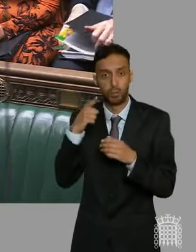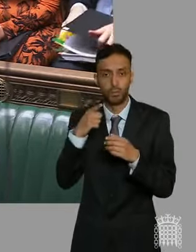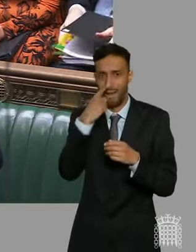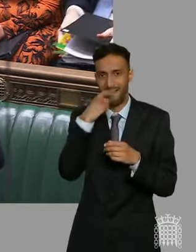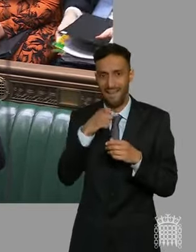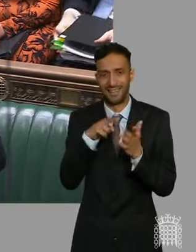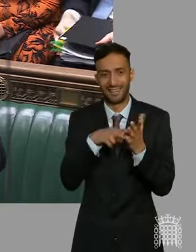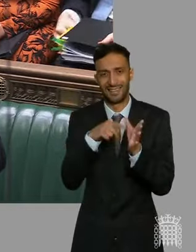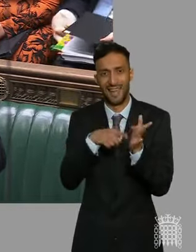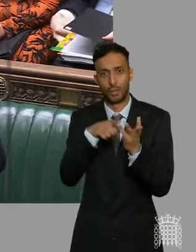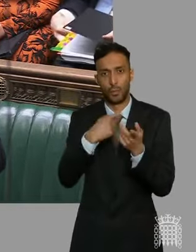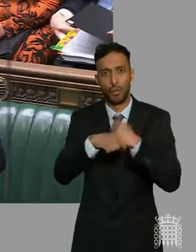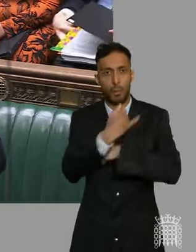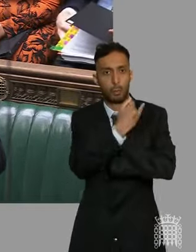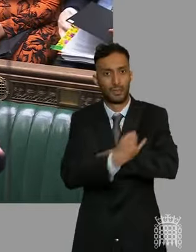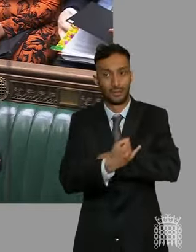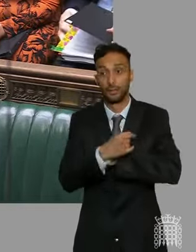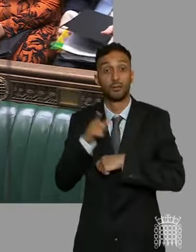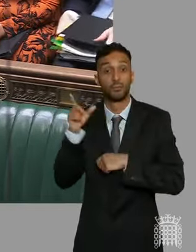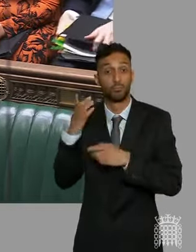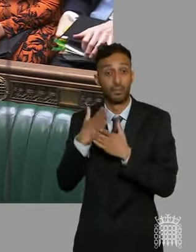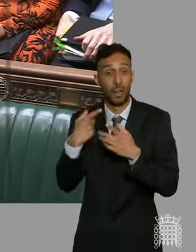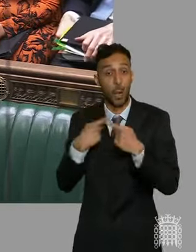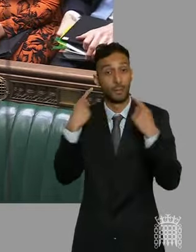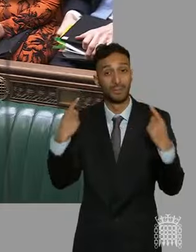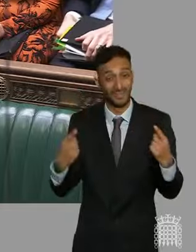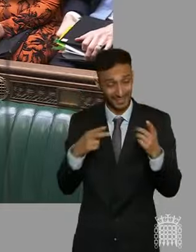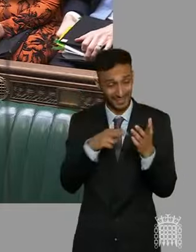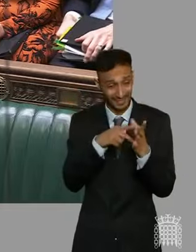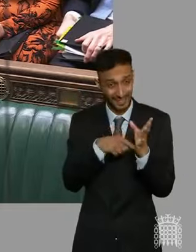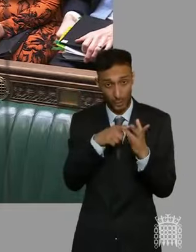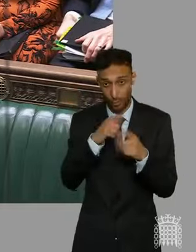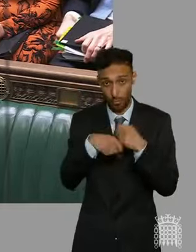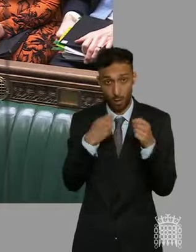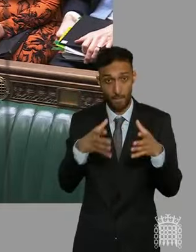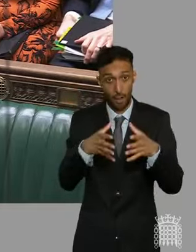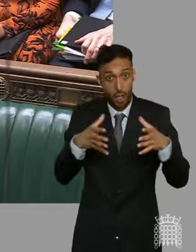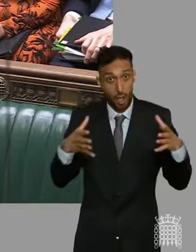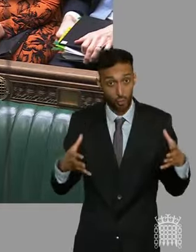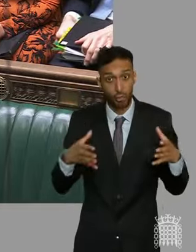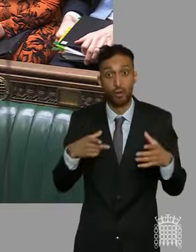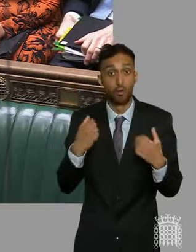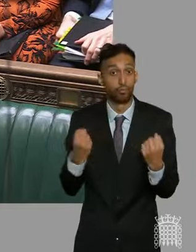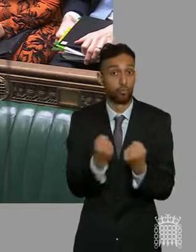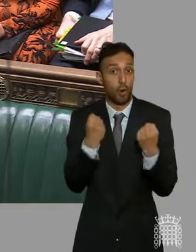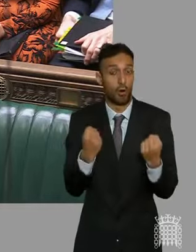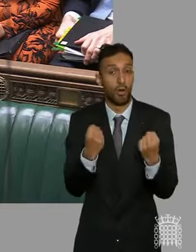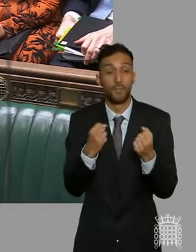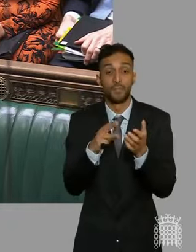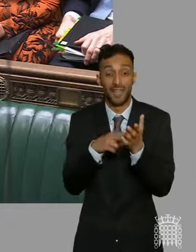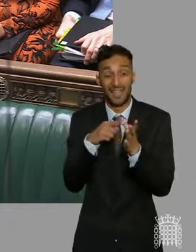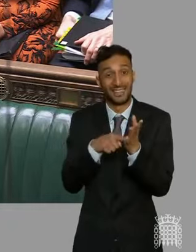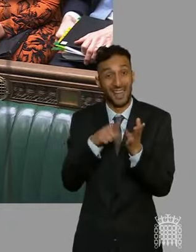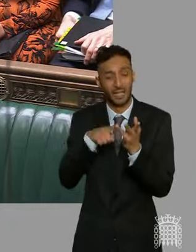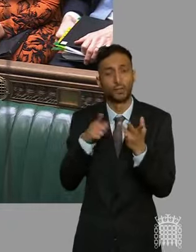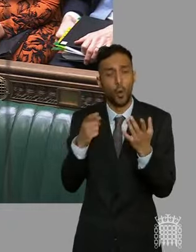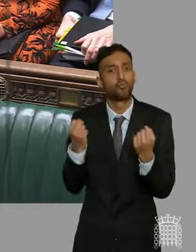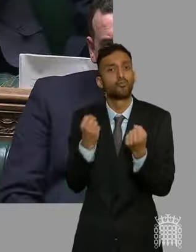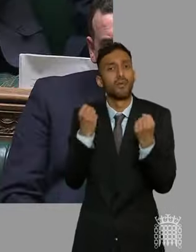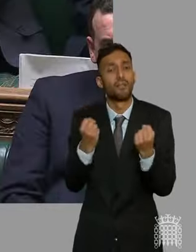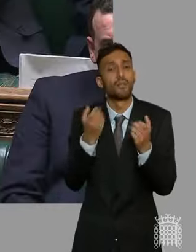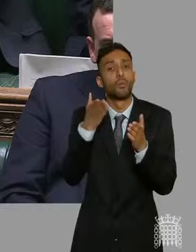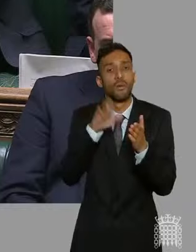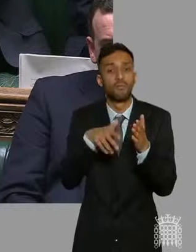comes from the US and European partners and others working together, and that is absolutely the